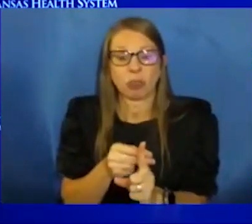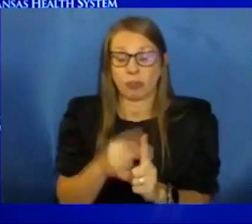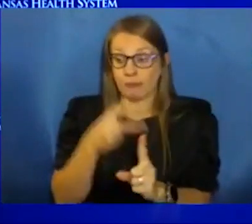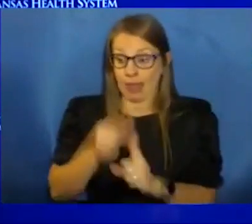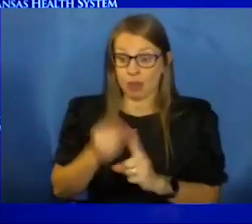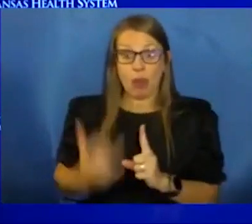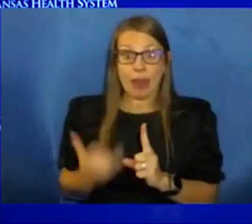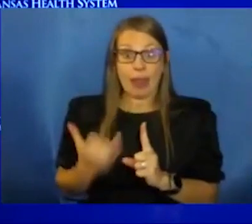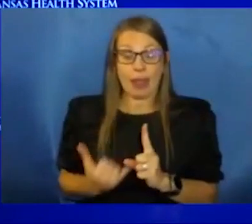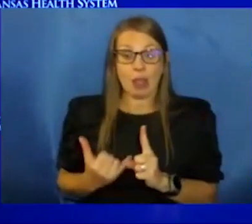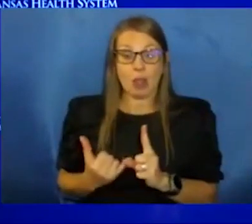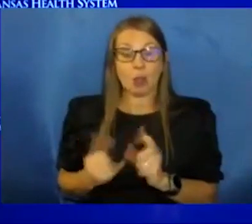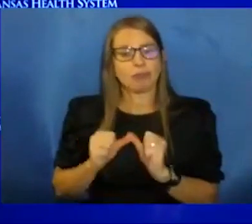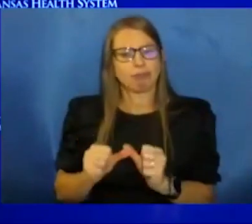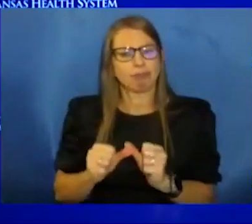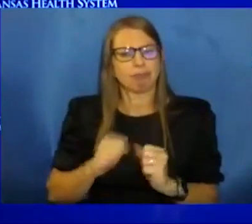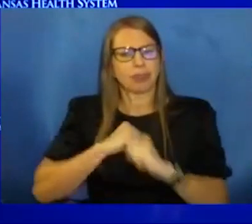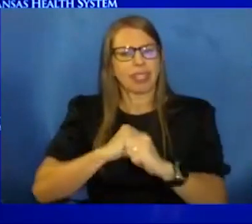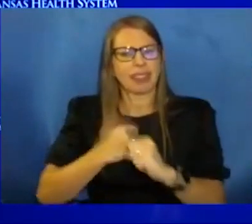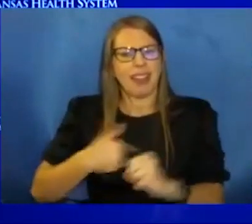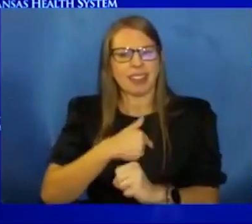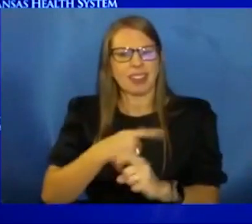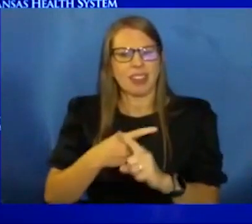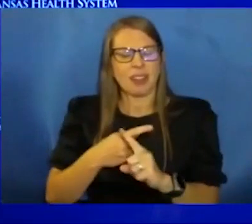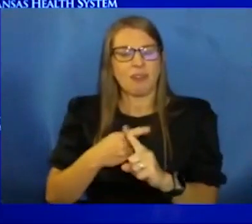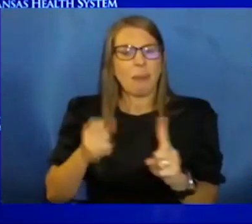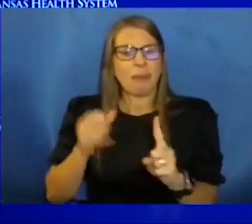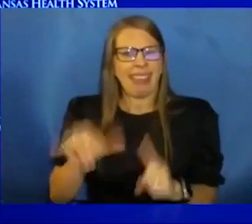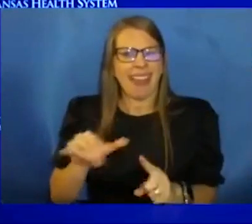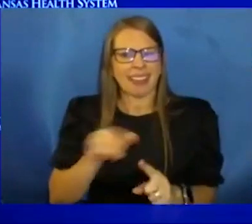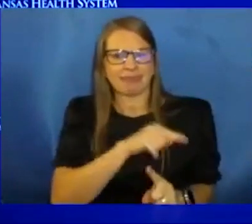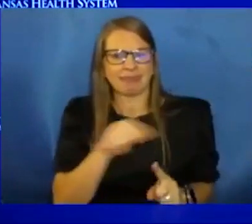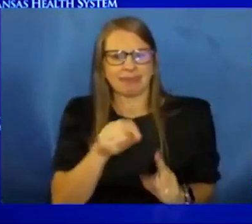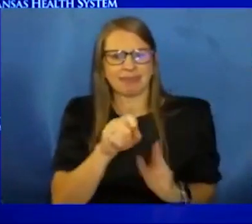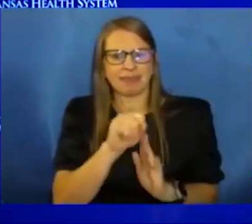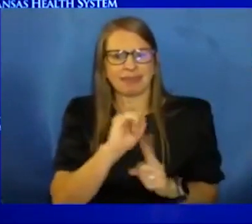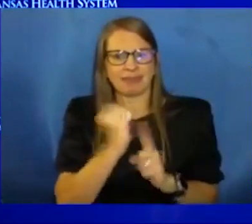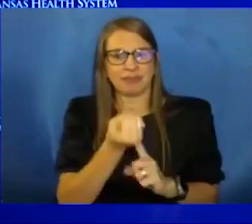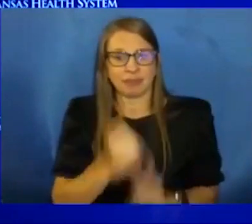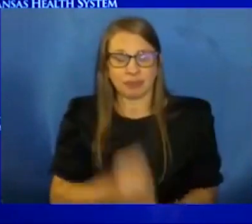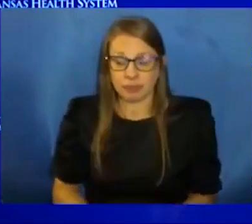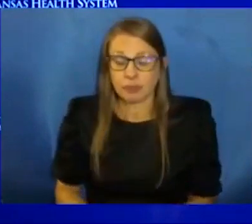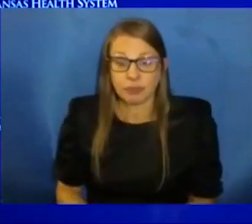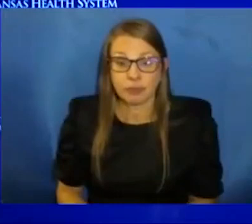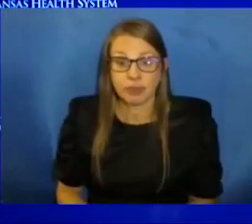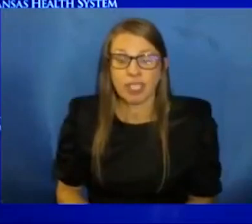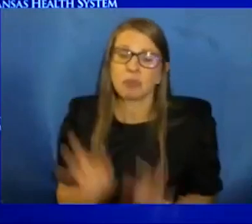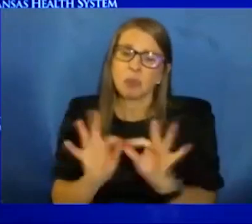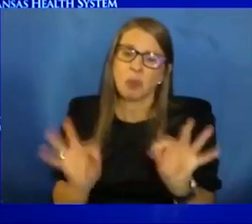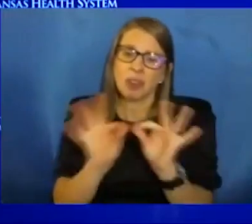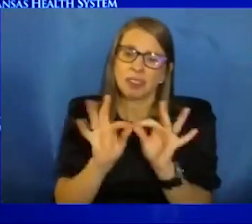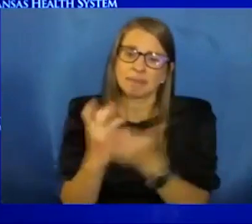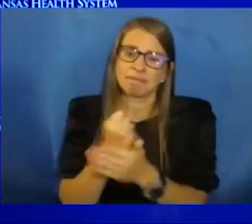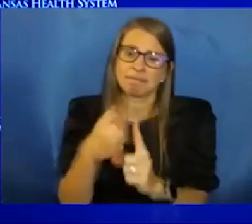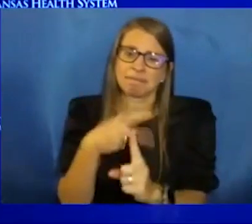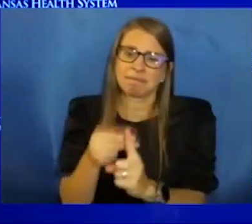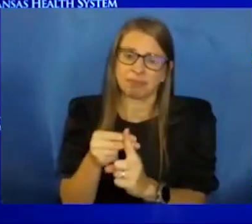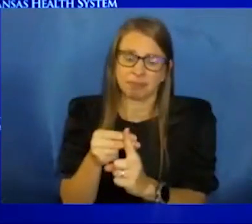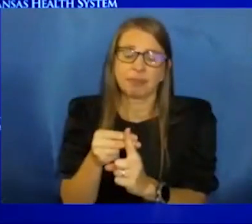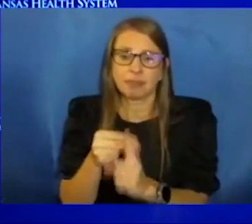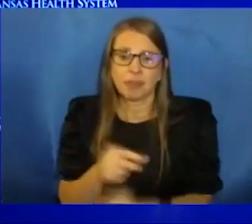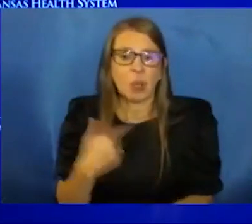the ICU for severe disease. So I think in that way, yeah, we can get back to normal. That's what vaccine is